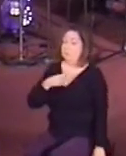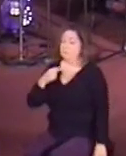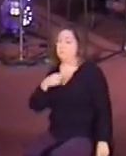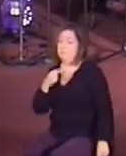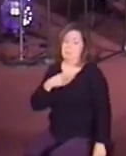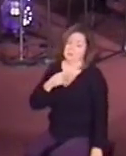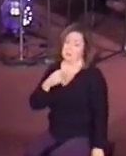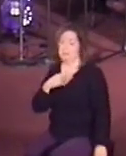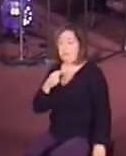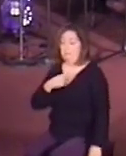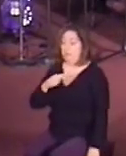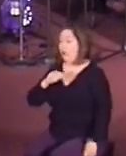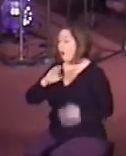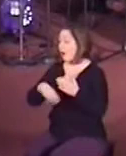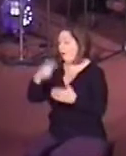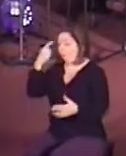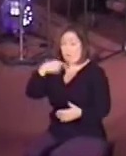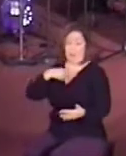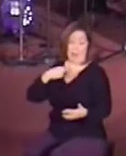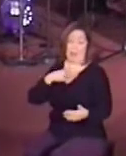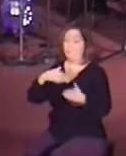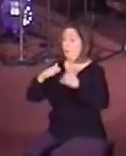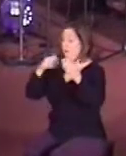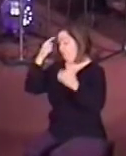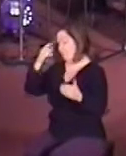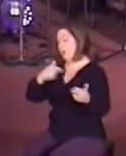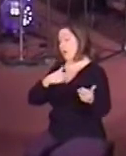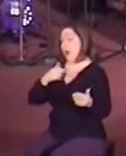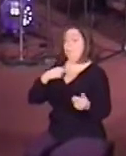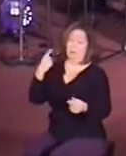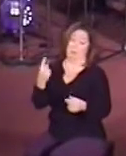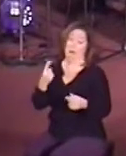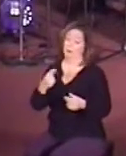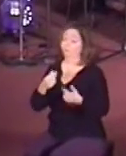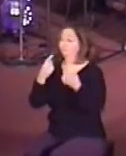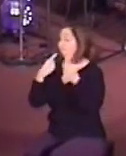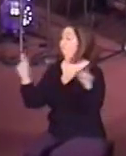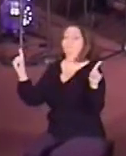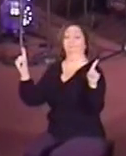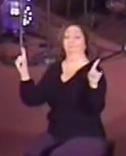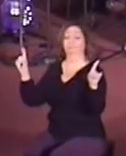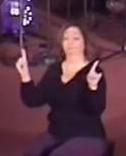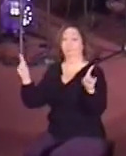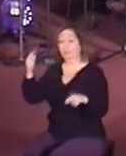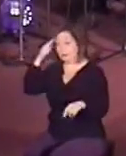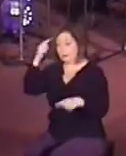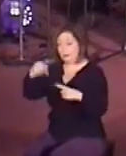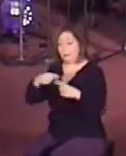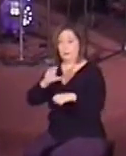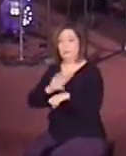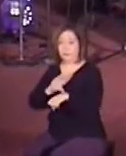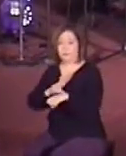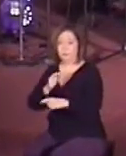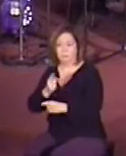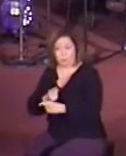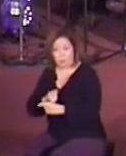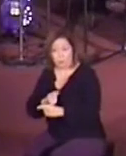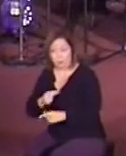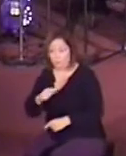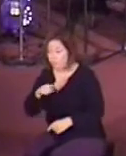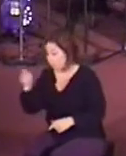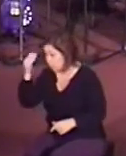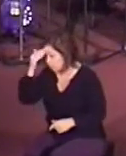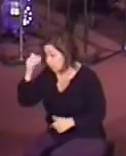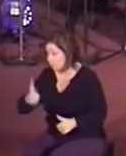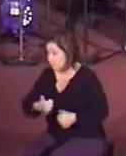me, me, me. This is all for me. I've built it for me. I'm the one that's accomplished this. I mean, think about even the church, right? You know